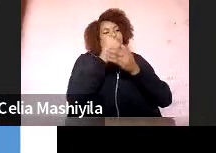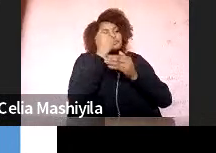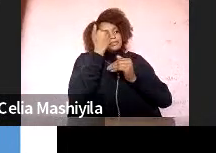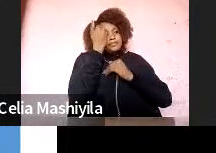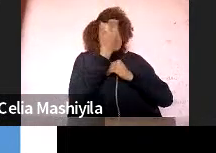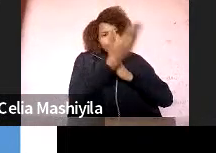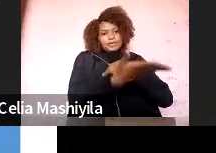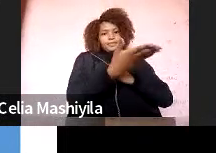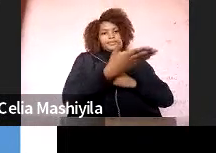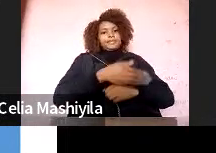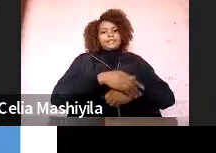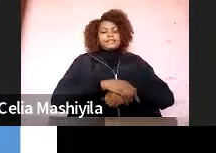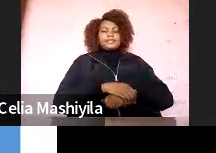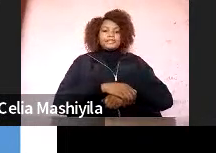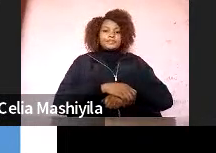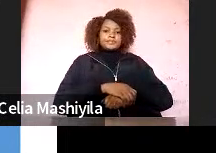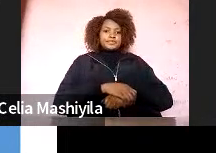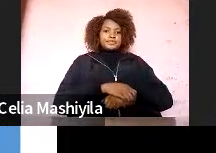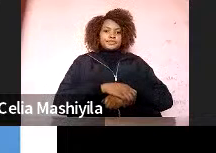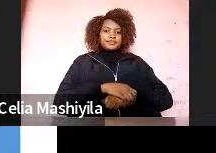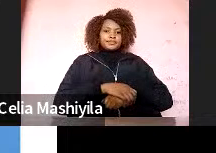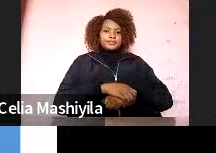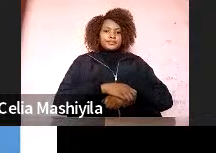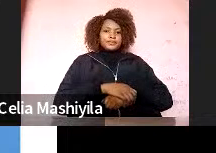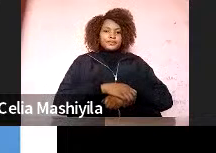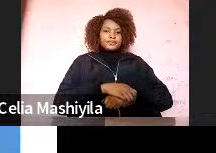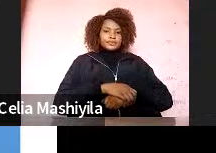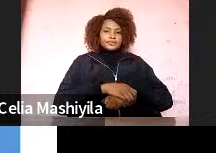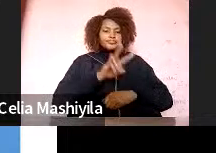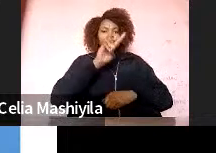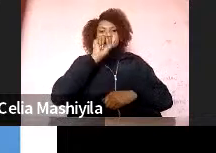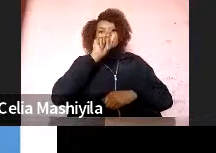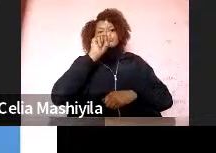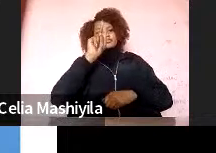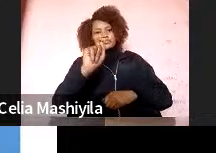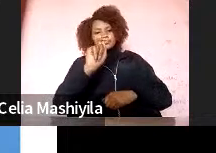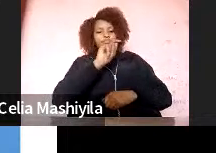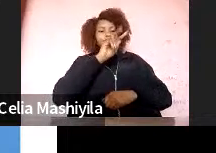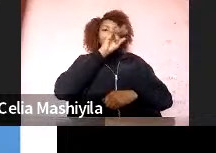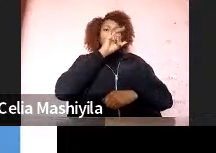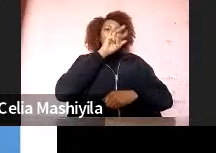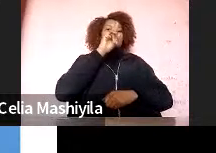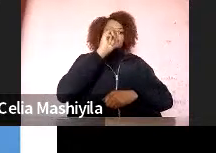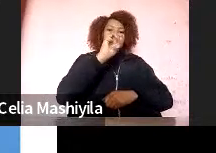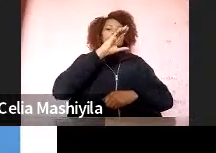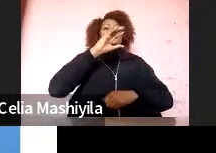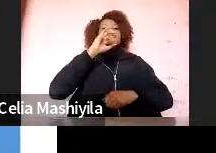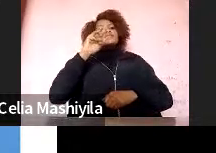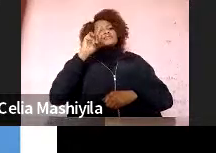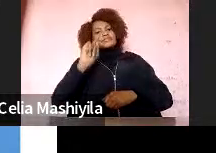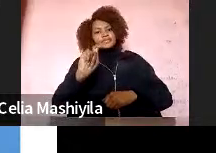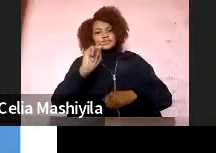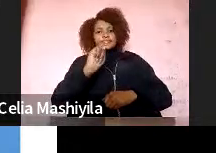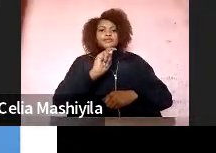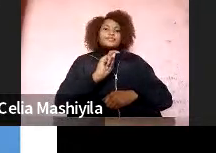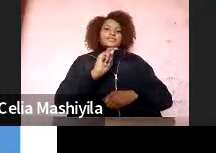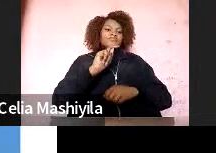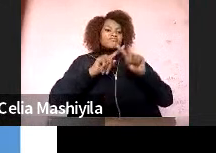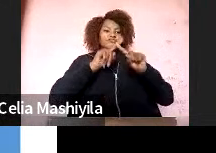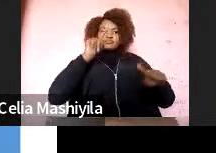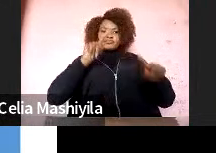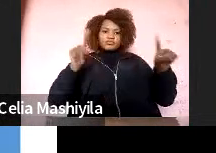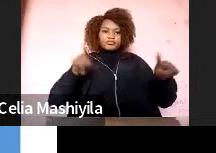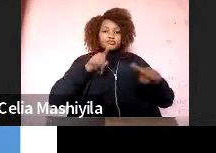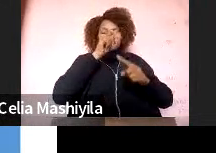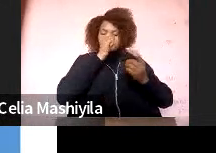tax matters, either VAT, either PIT, and so on, CIT, you should be able to safeguard